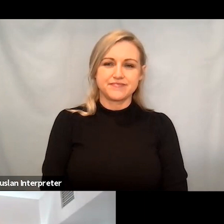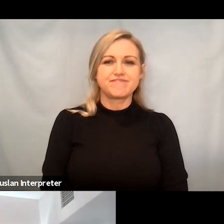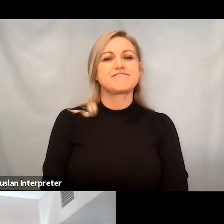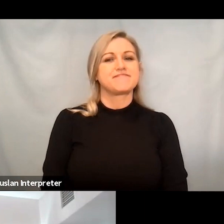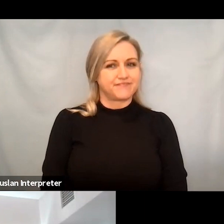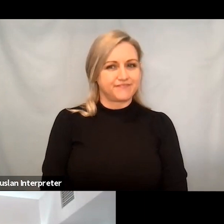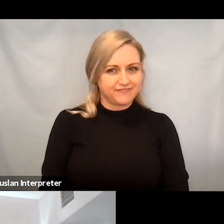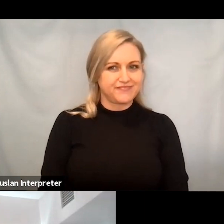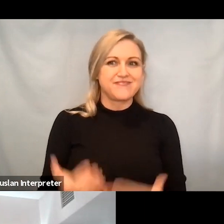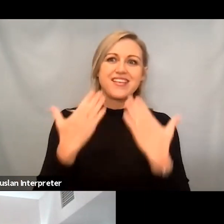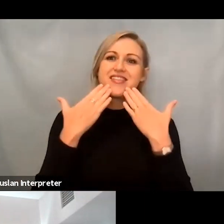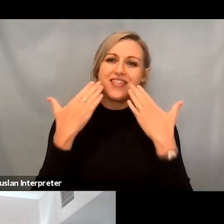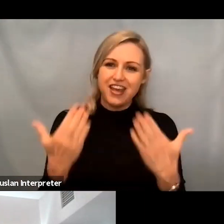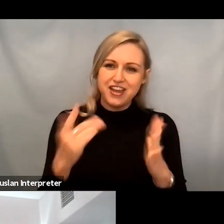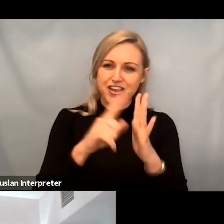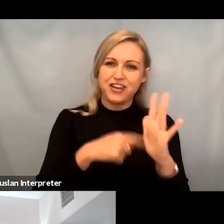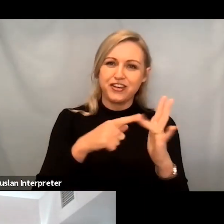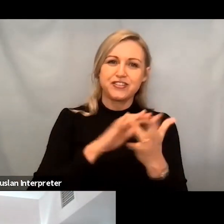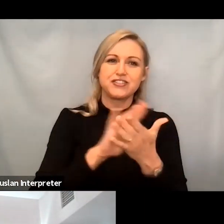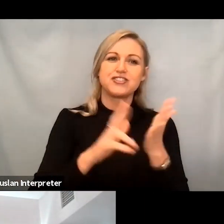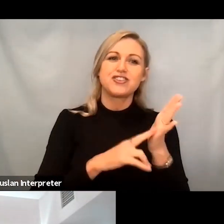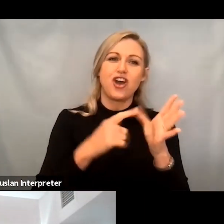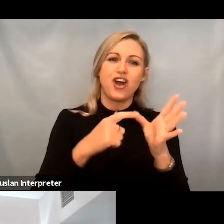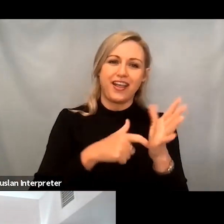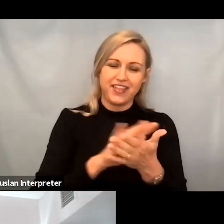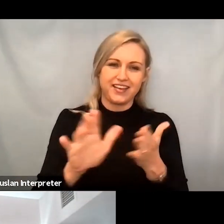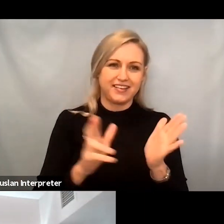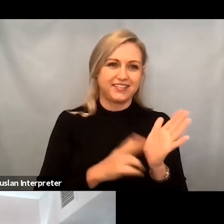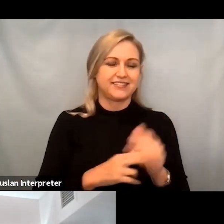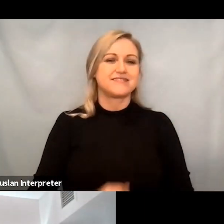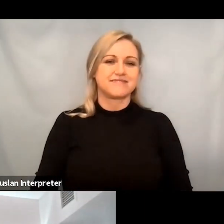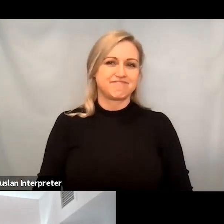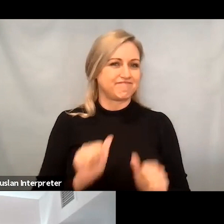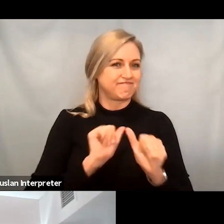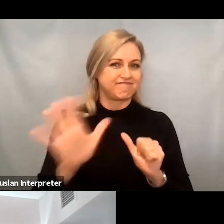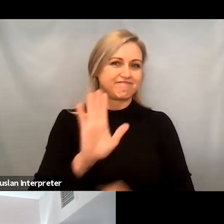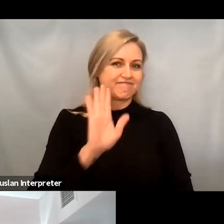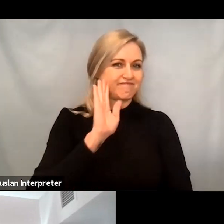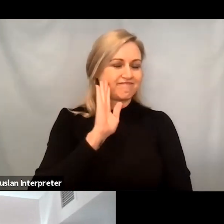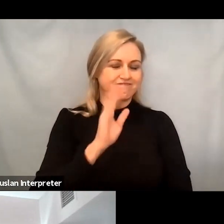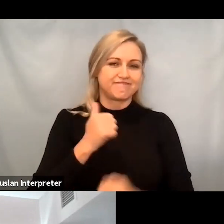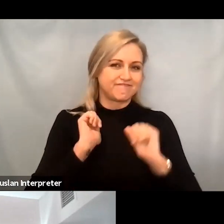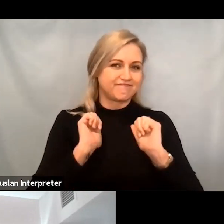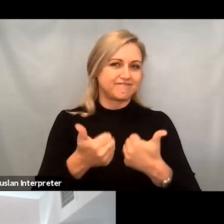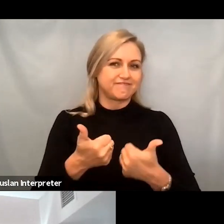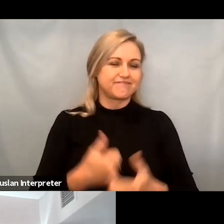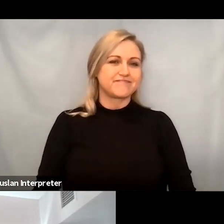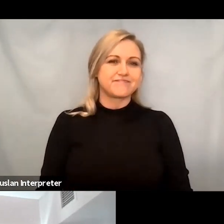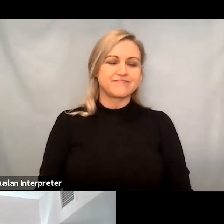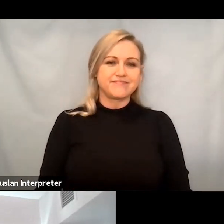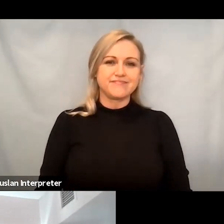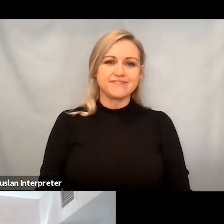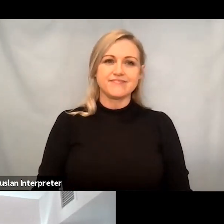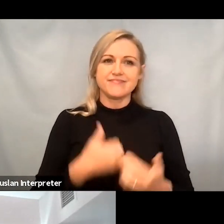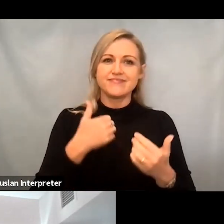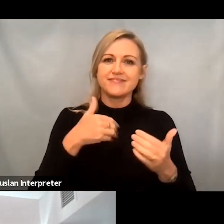Thank you very much, Jonathan. That was a superb presentation, and that's a nice segue